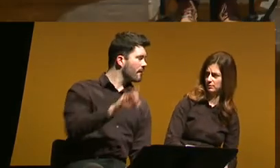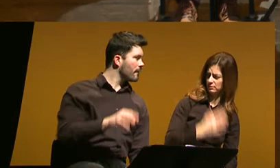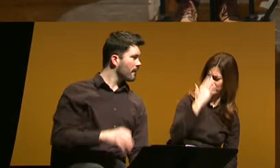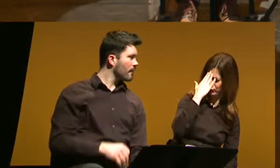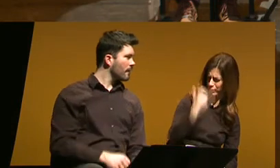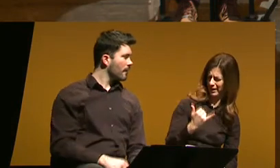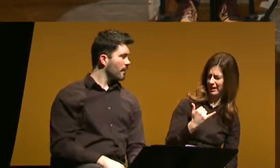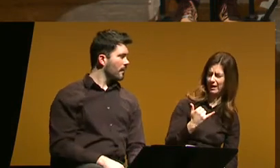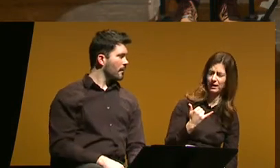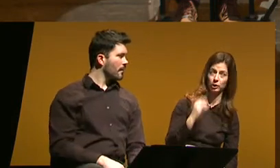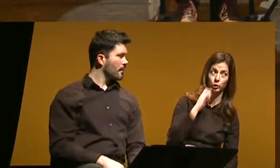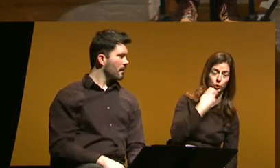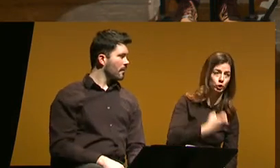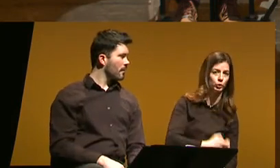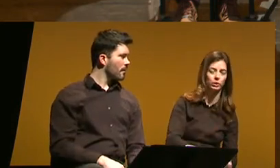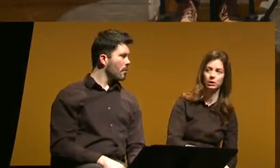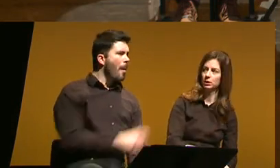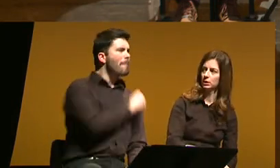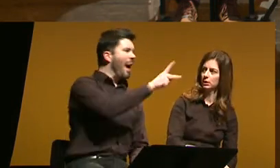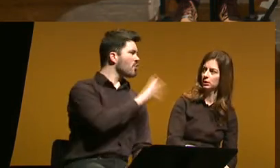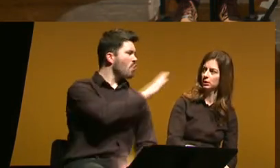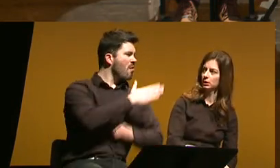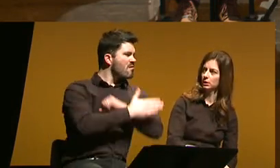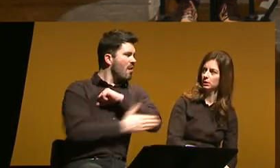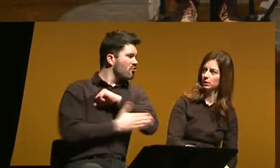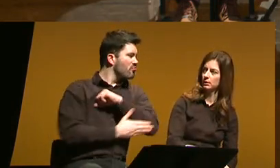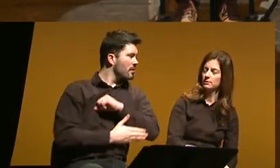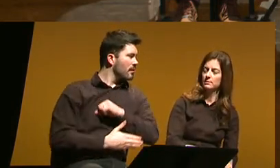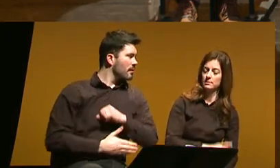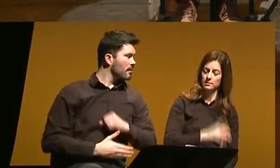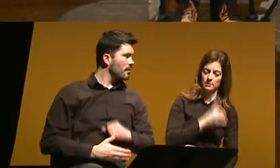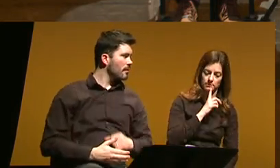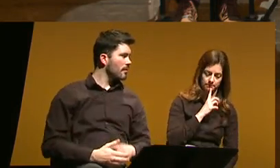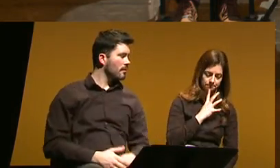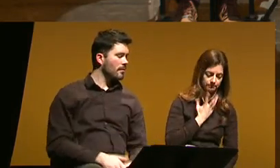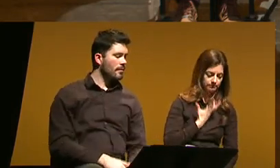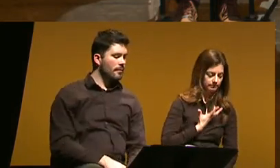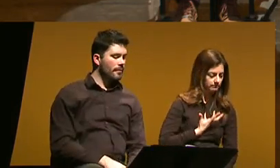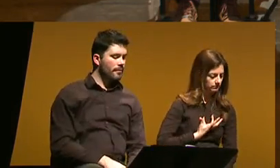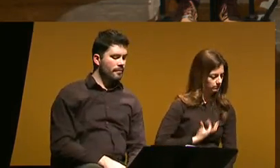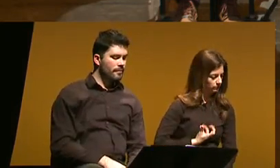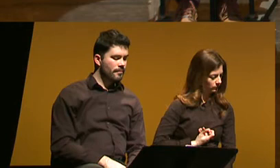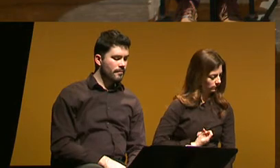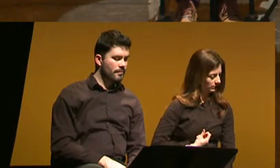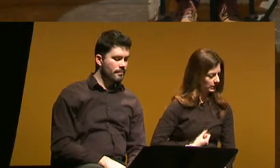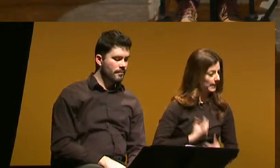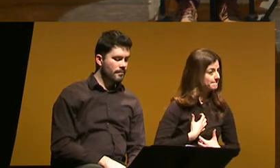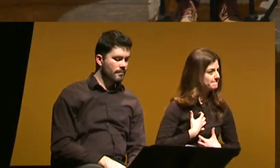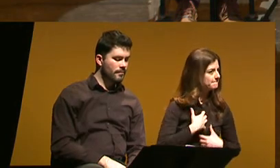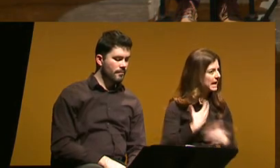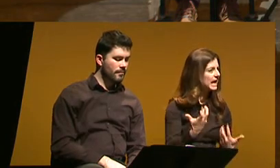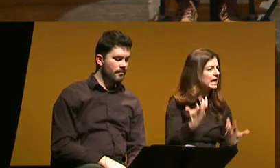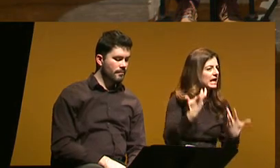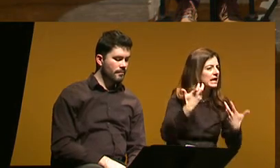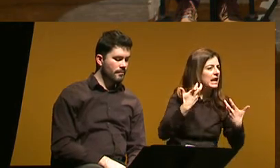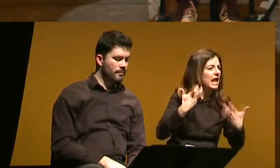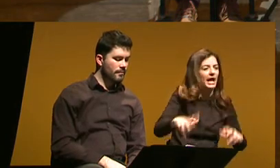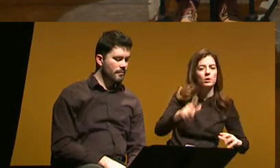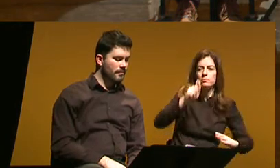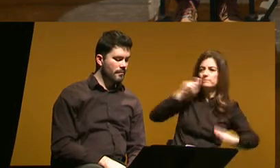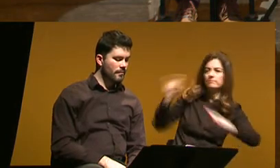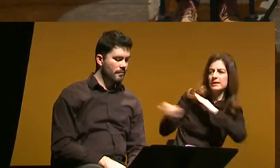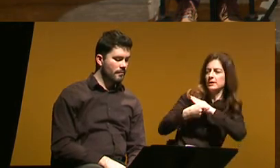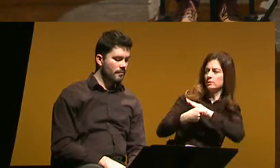she's really rude. You need to go back to your country. I don't say anything, but I'm really mad inside. I don't want to retaliate and put a bad image out